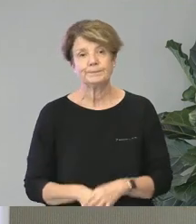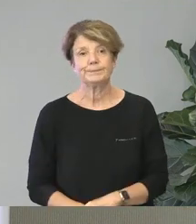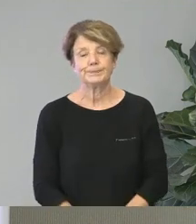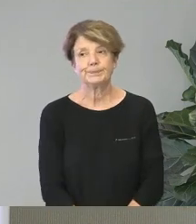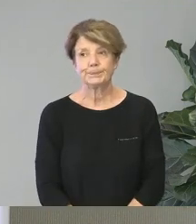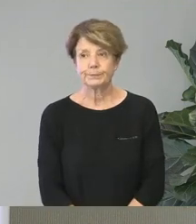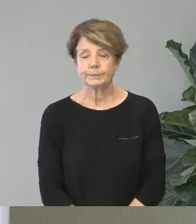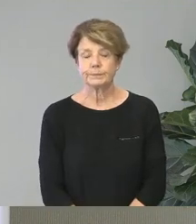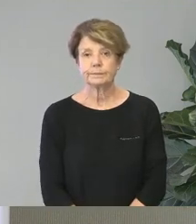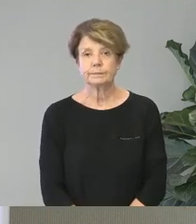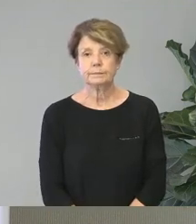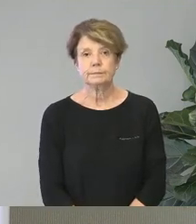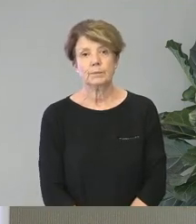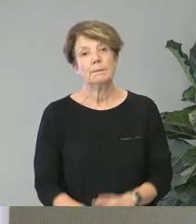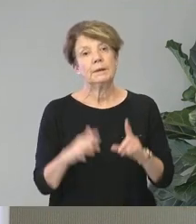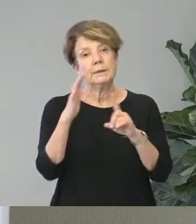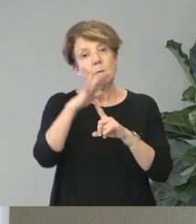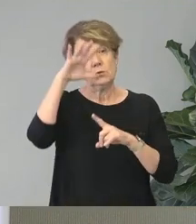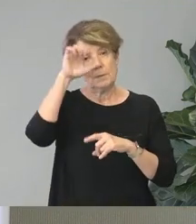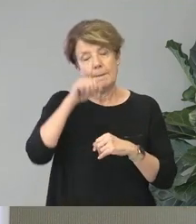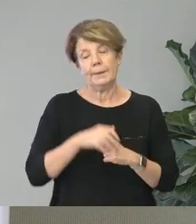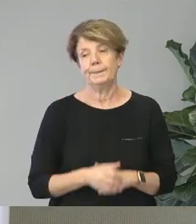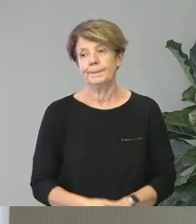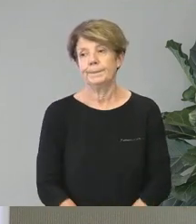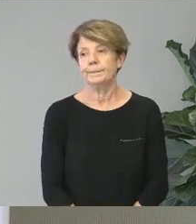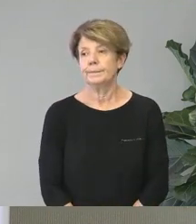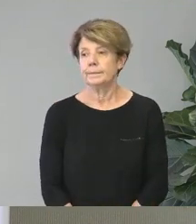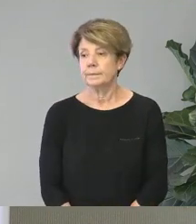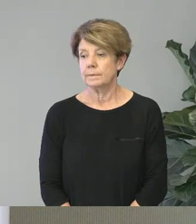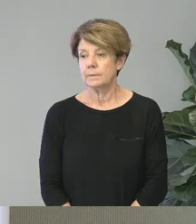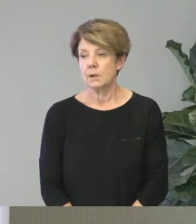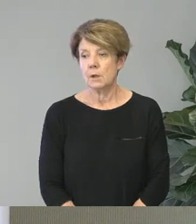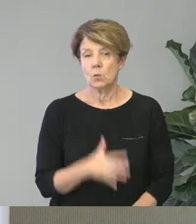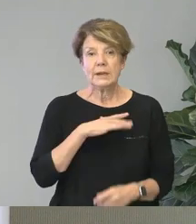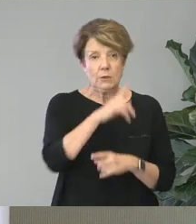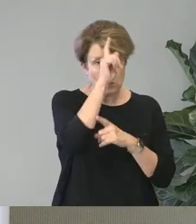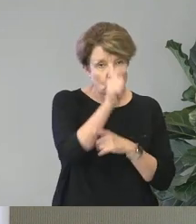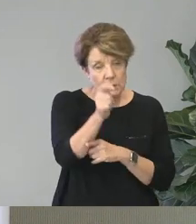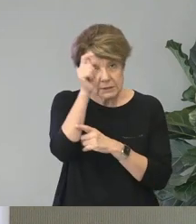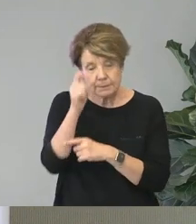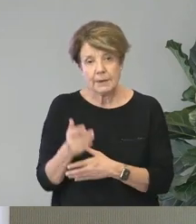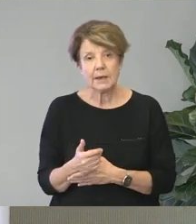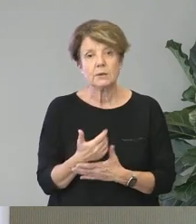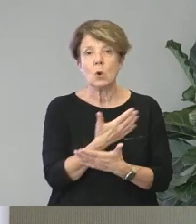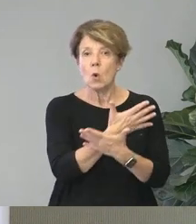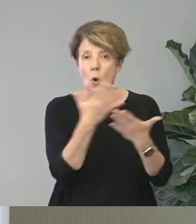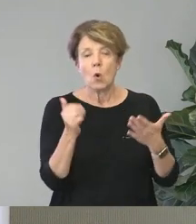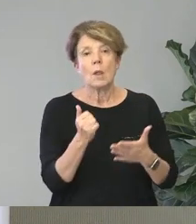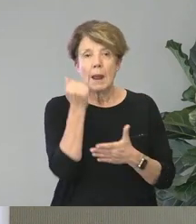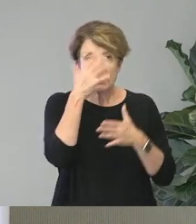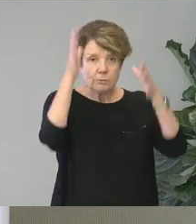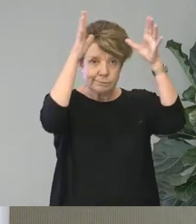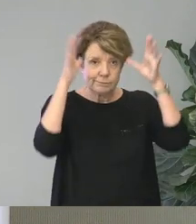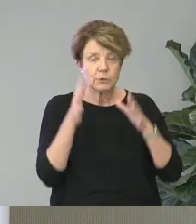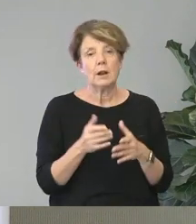And it's important to remember that and we need to pay respects to all Aboriginal and Torres Strait Islander traditional